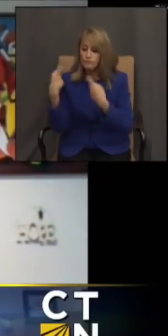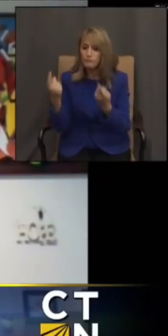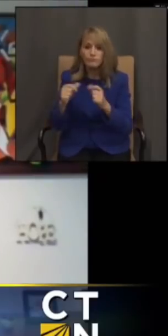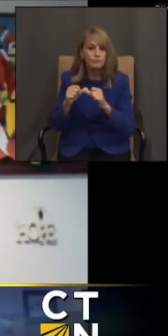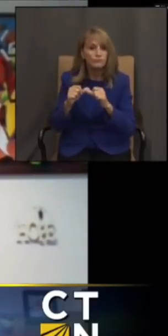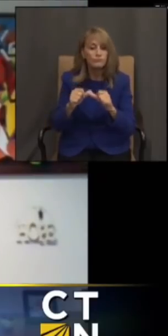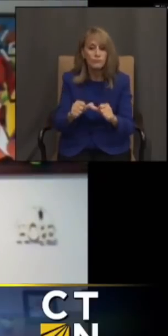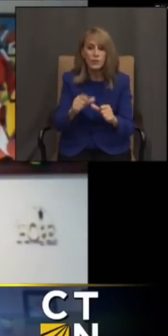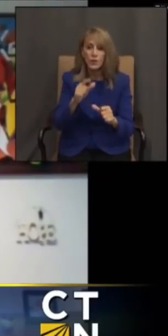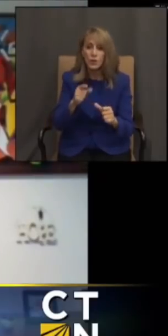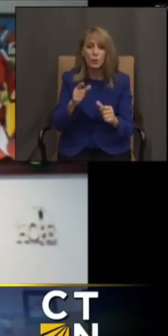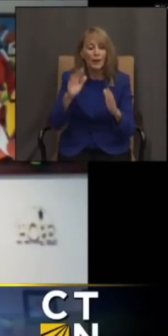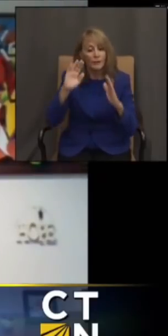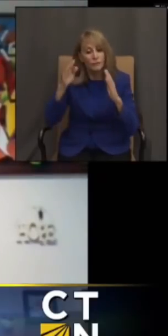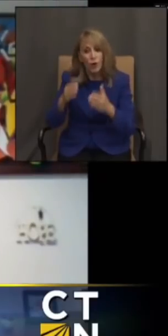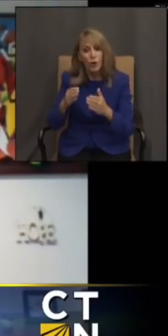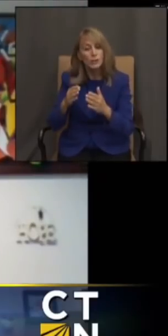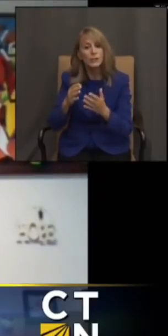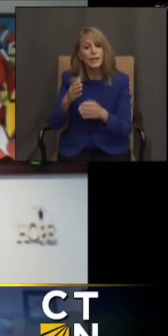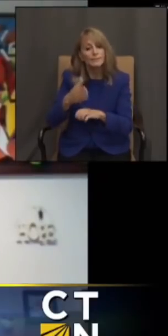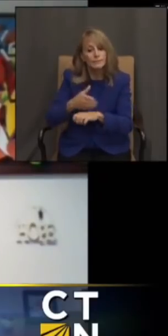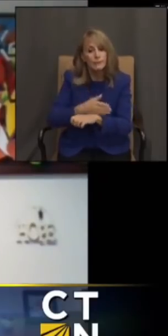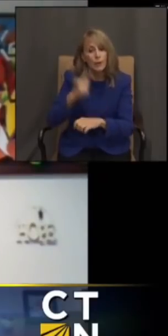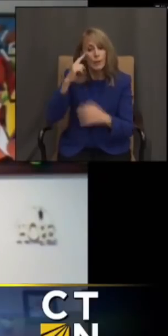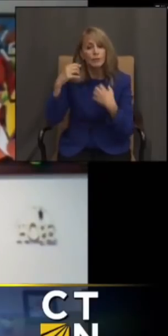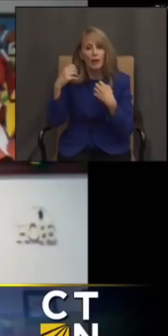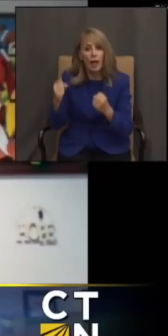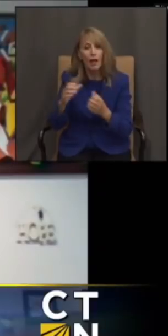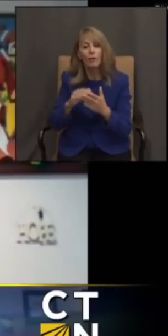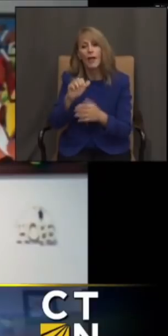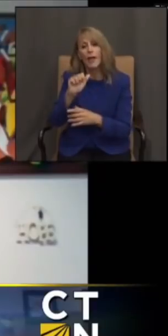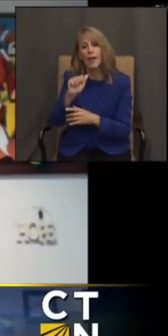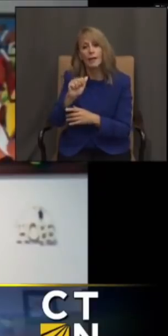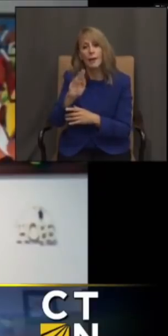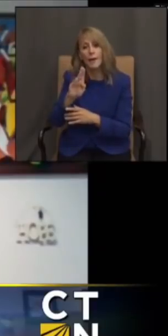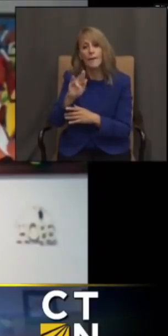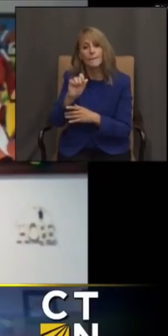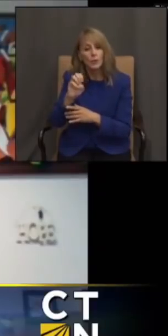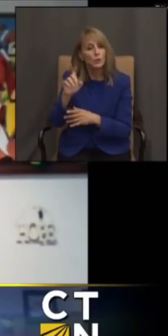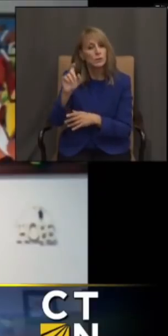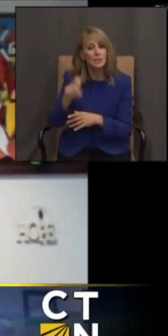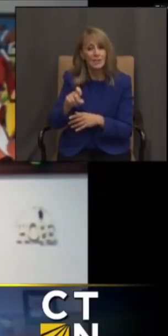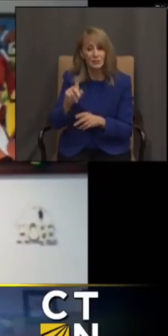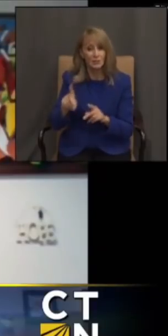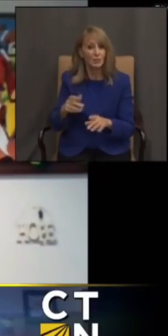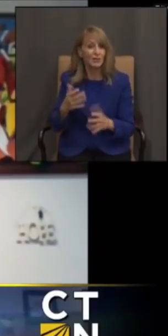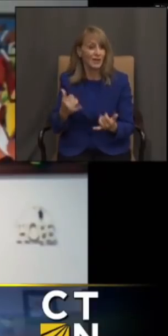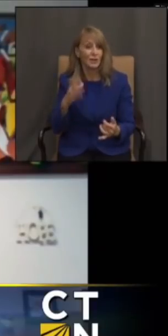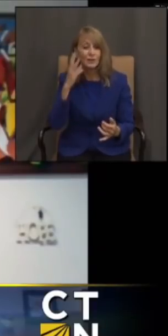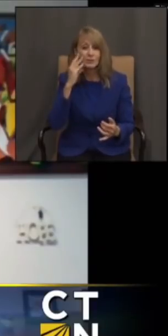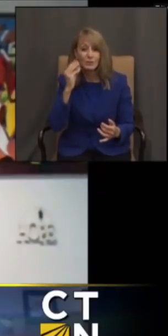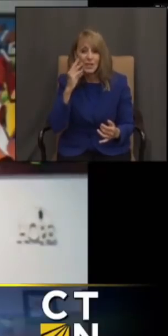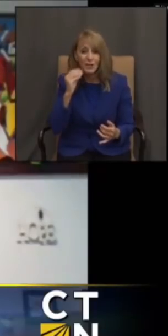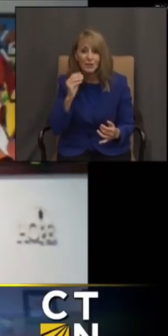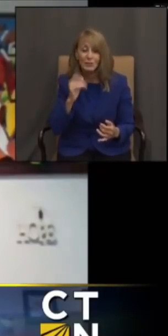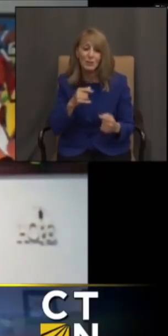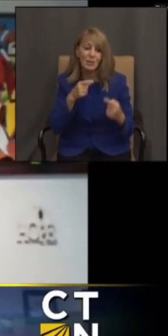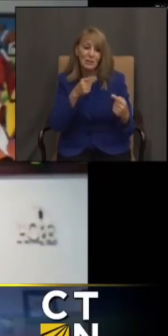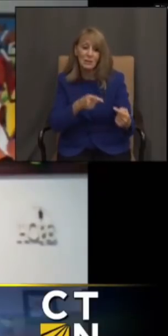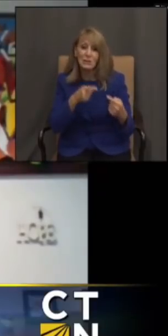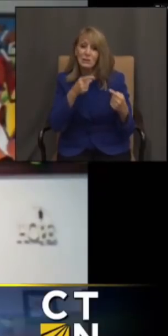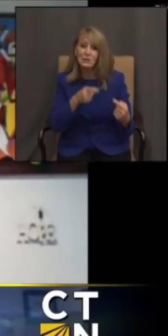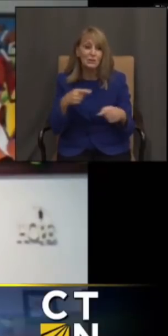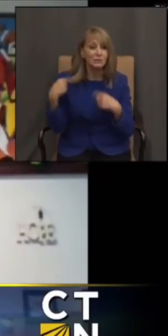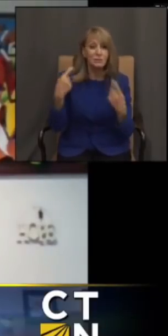address the mental health and substance use needs that people are experiencing and really challenged with through the